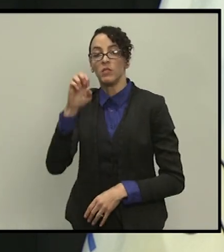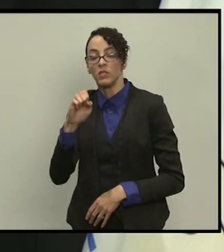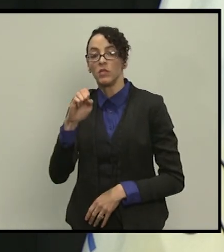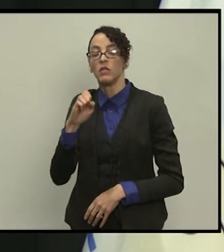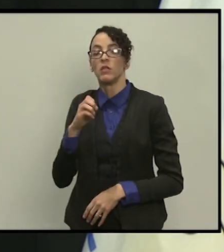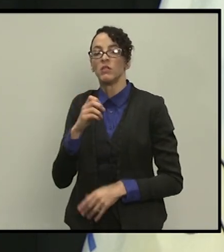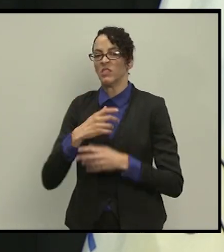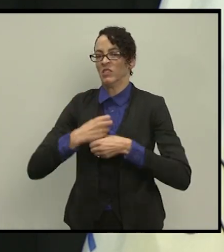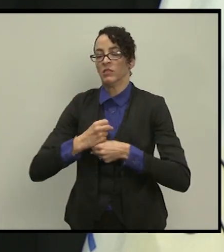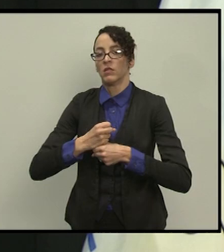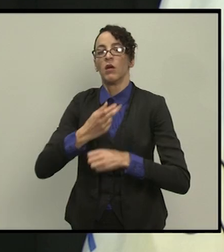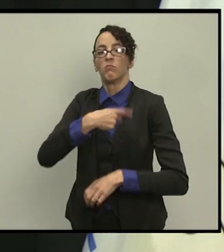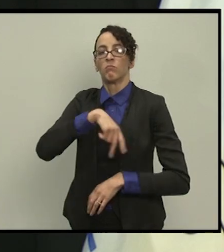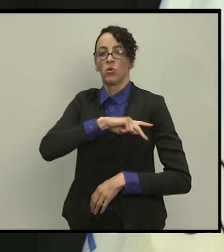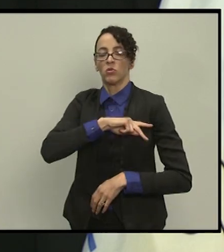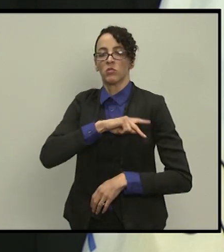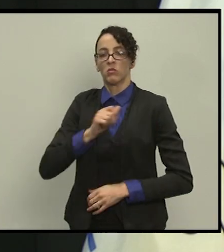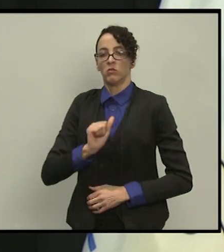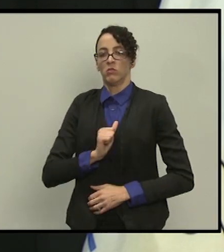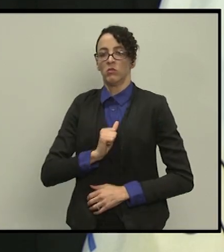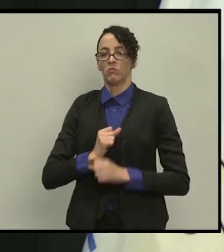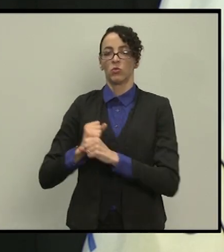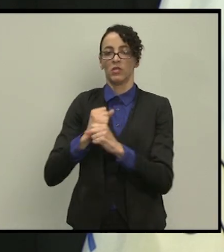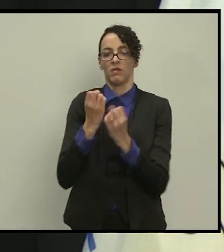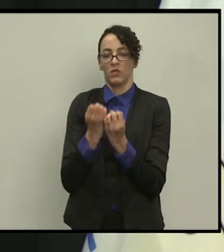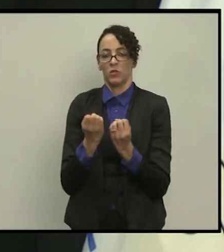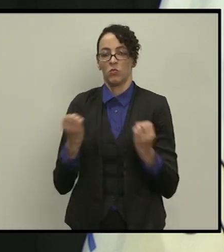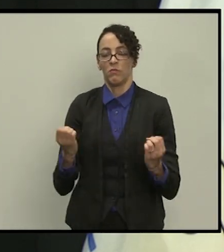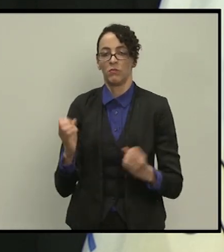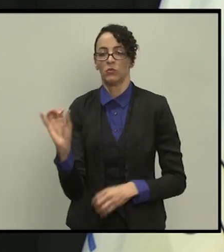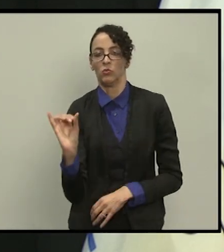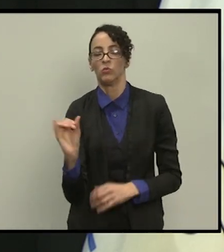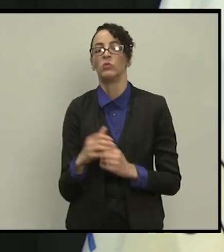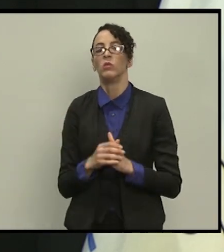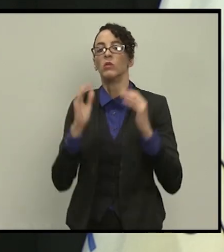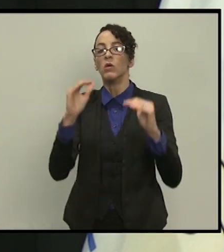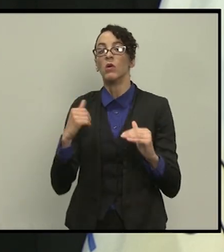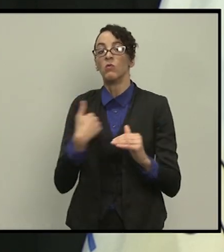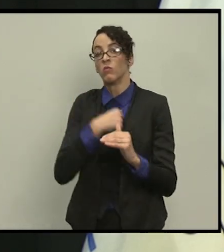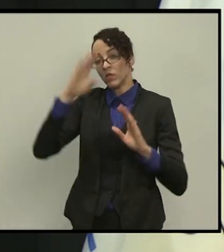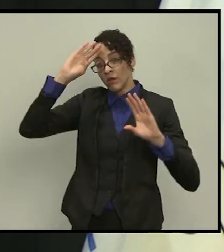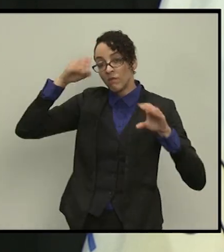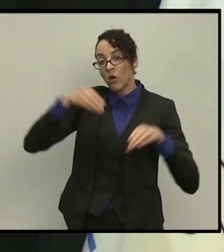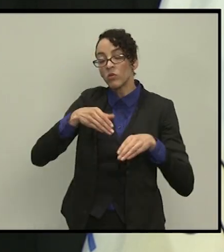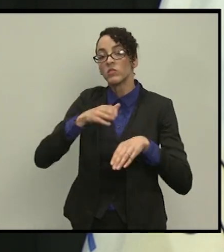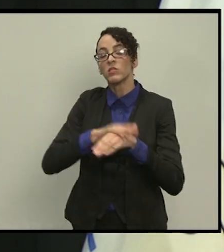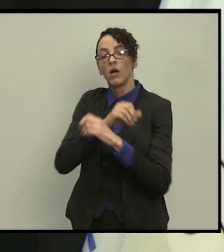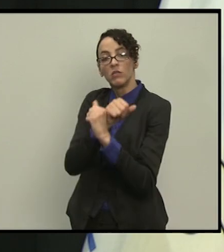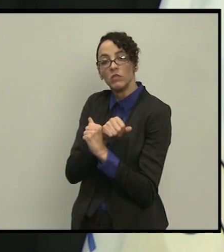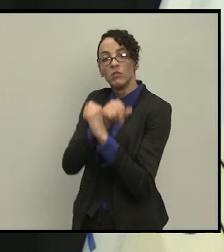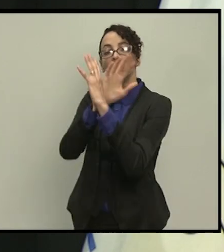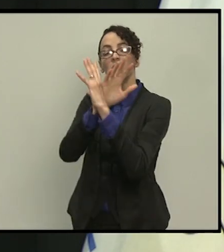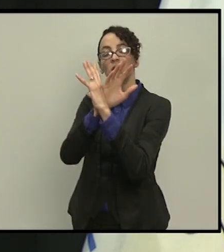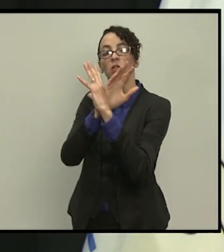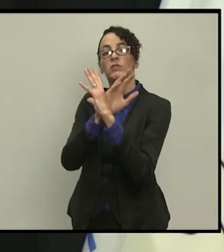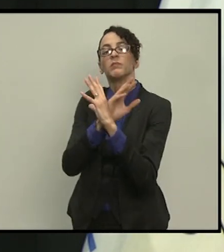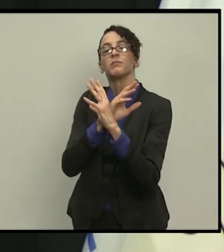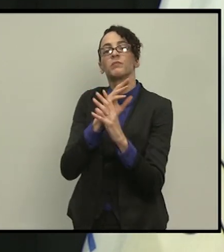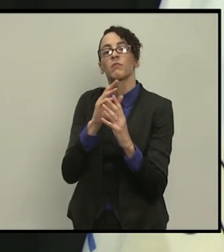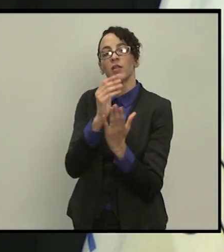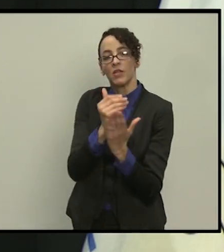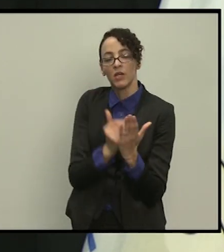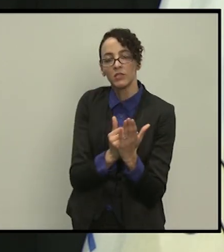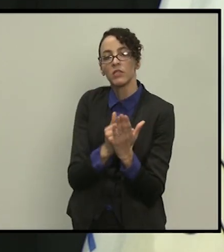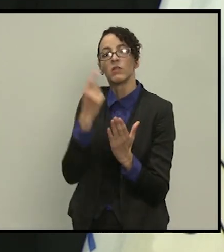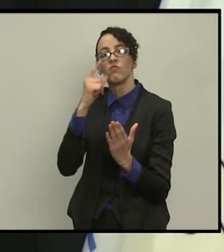work. We have been launching accessible webinars focused on our African American, Asian Pacific Islander, and Latino communities,